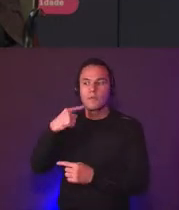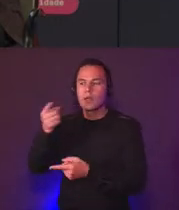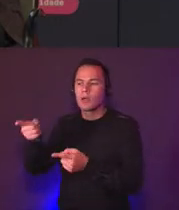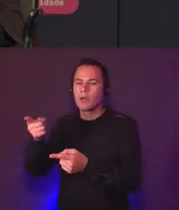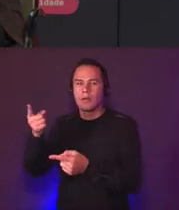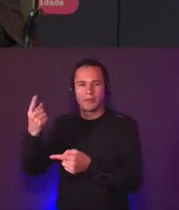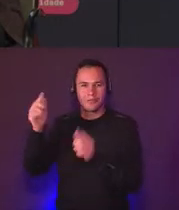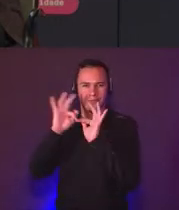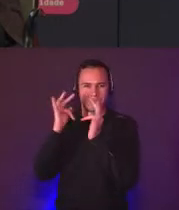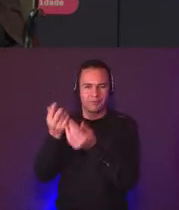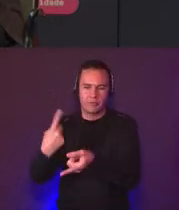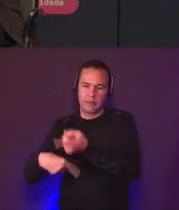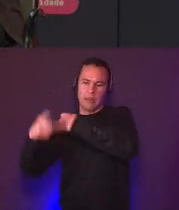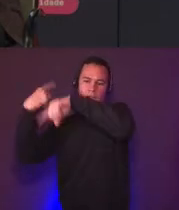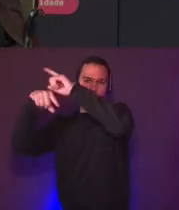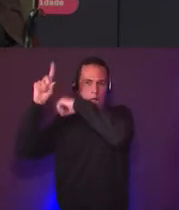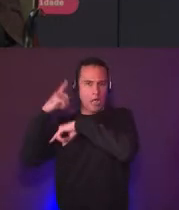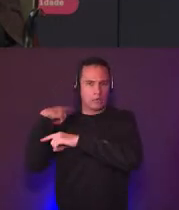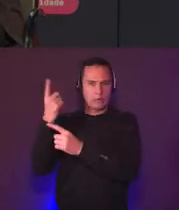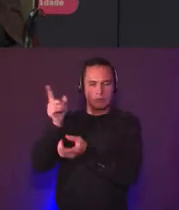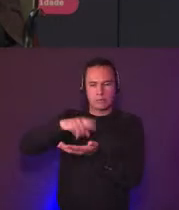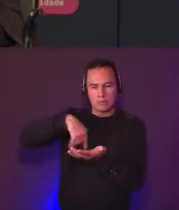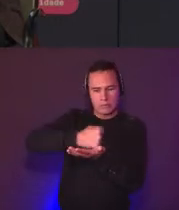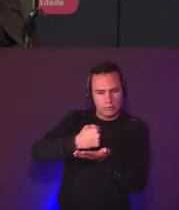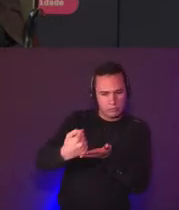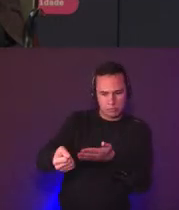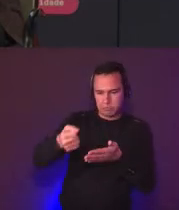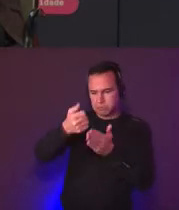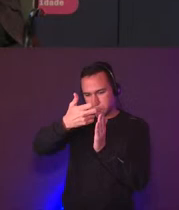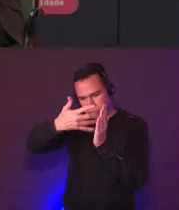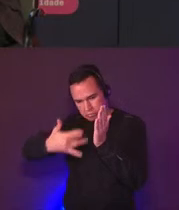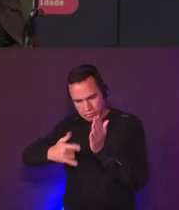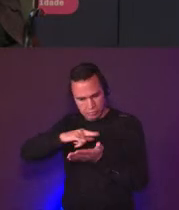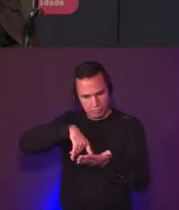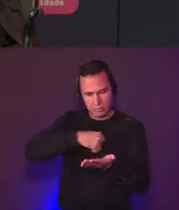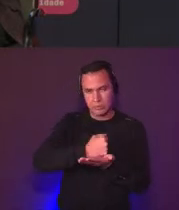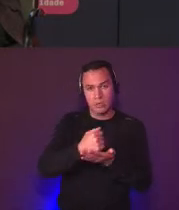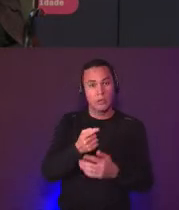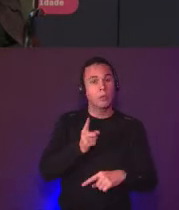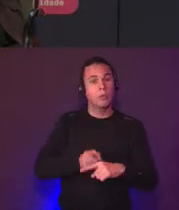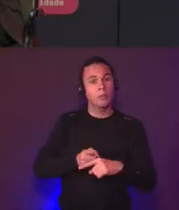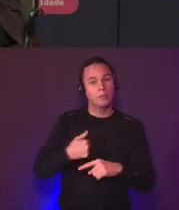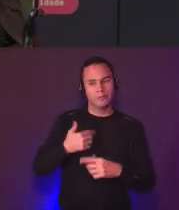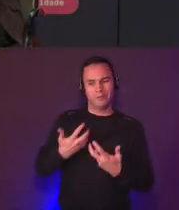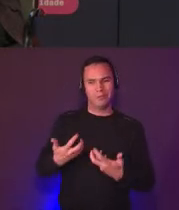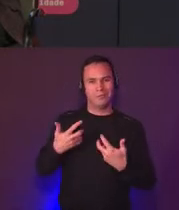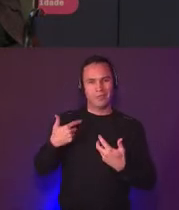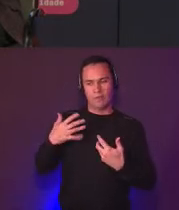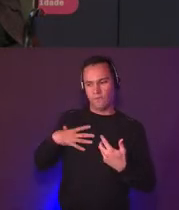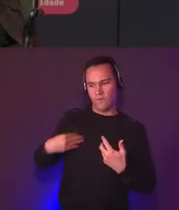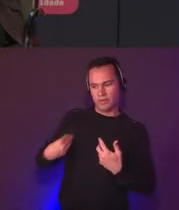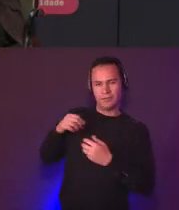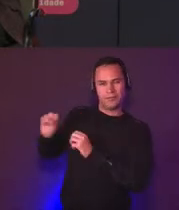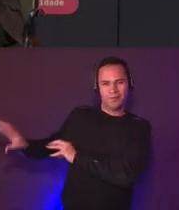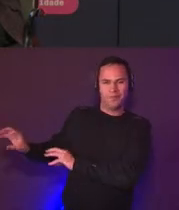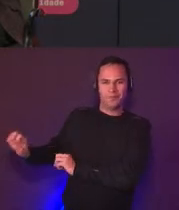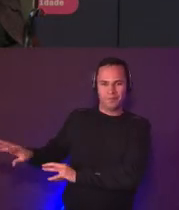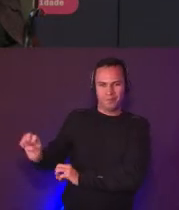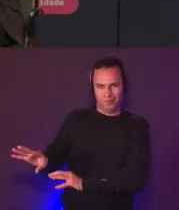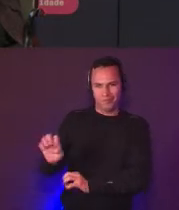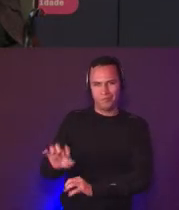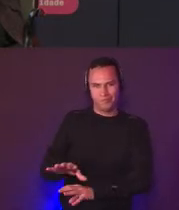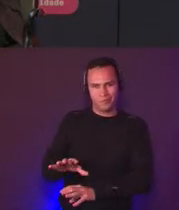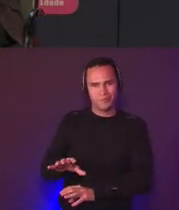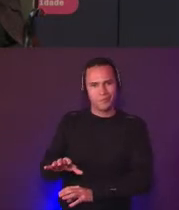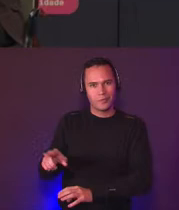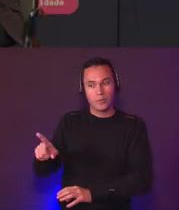family history. And so I got that from my dad, wanting to teach my children about all of their family history and